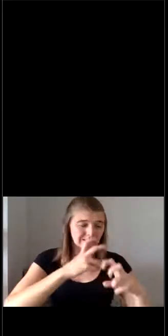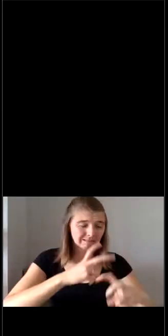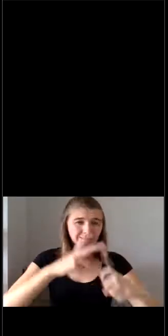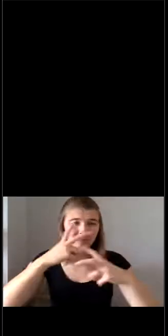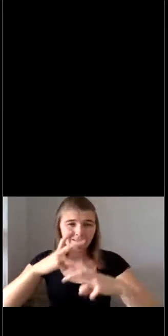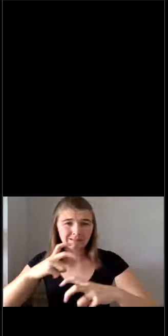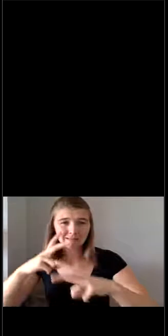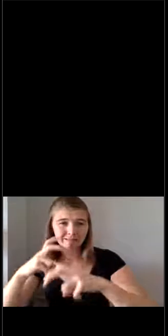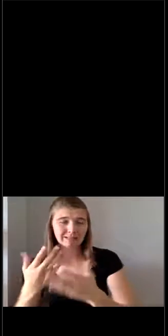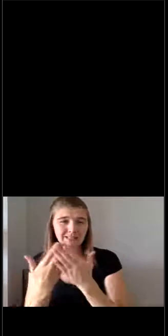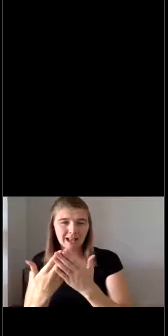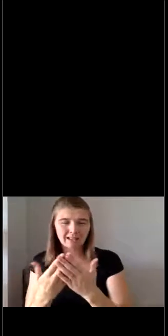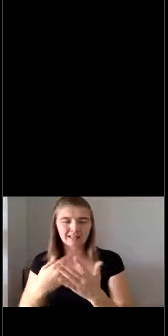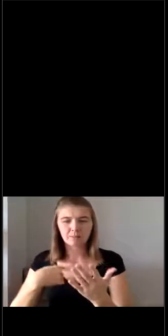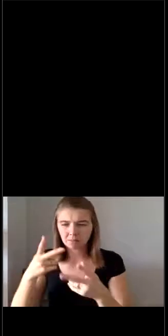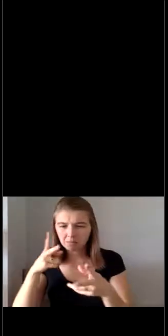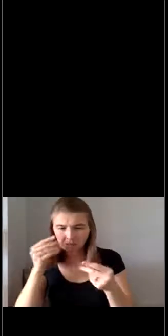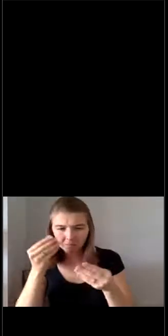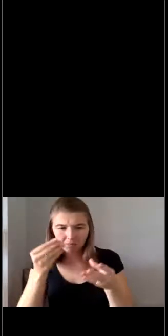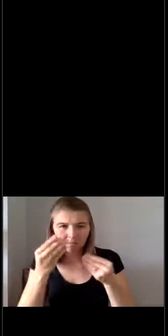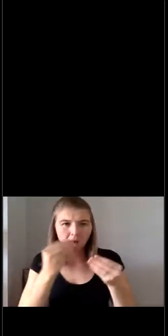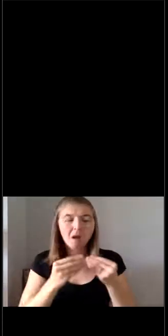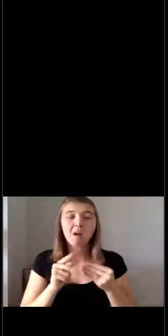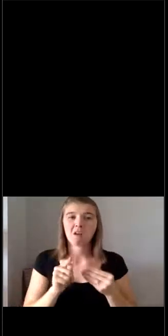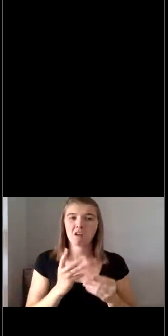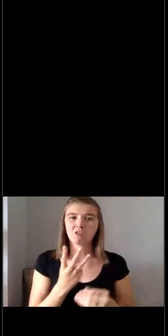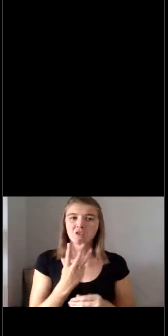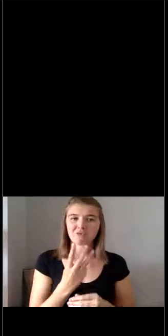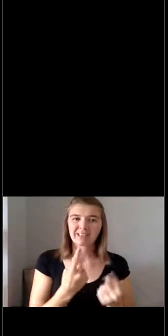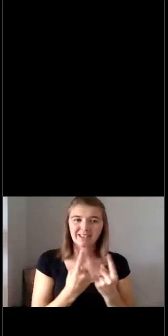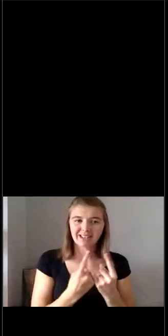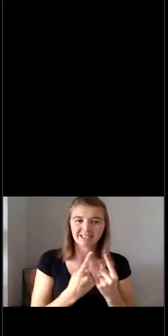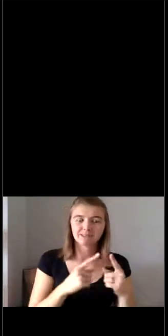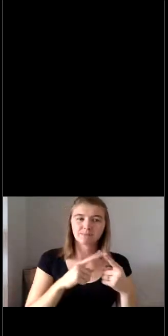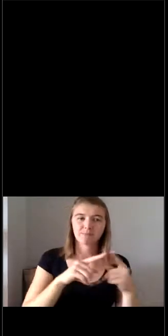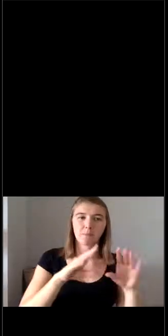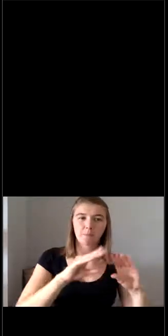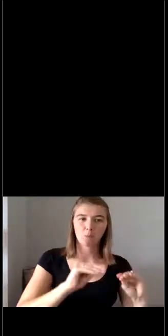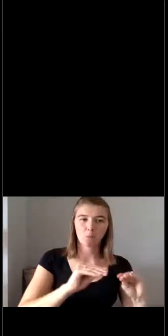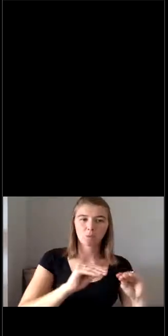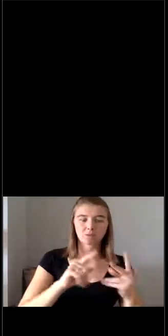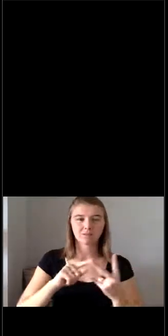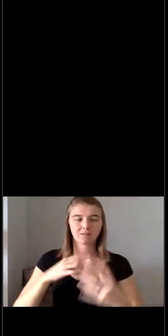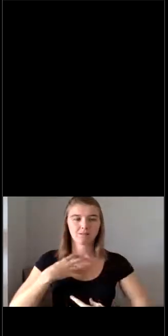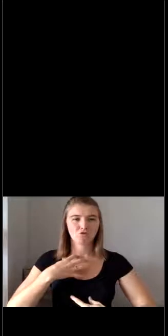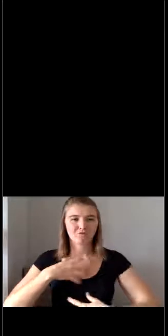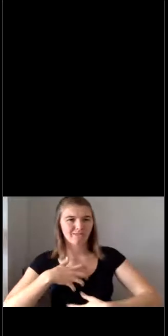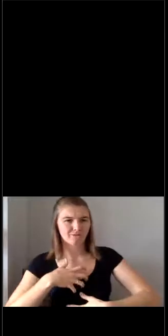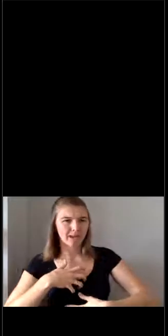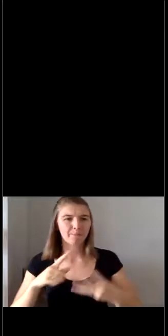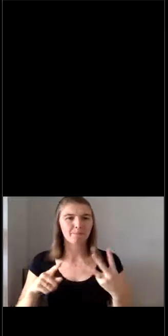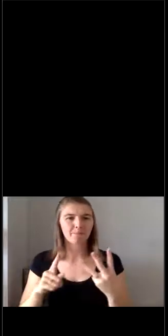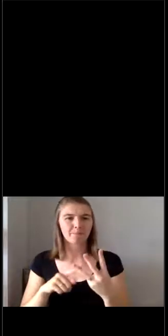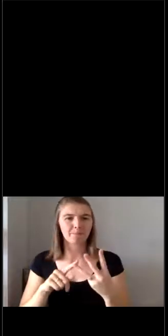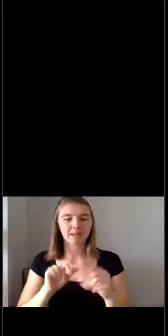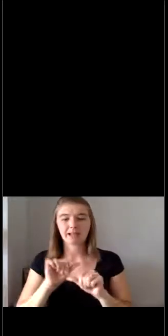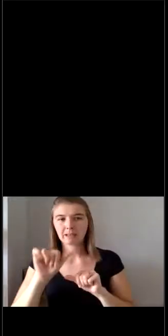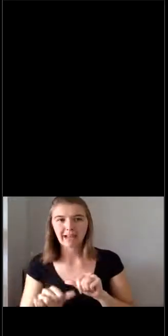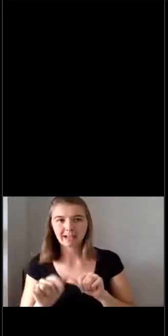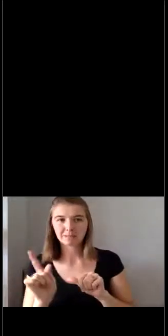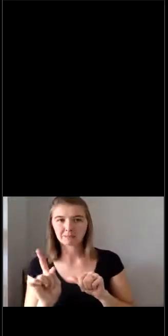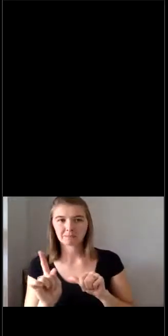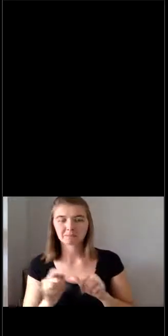were three main themes: pausing, reframing, and identifying a next step. So we'll link it directly to these